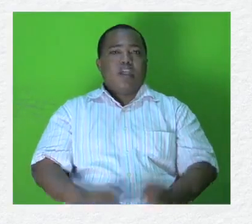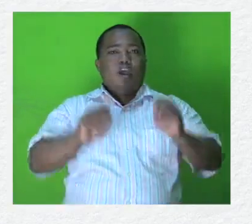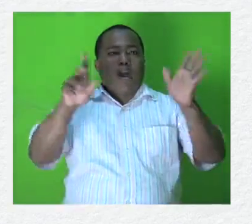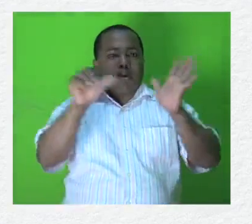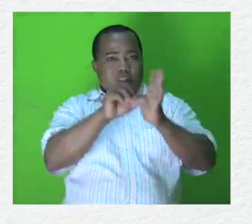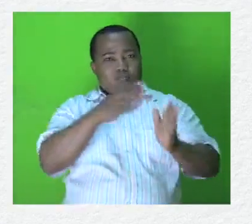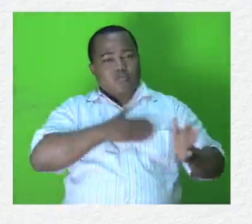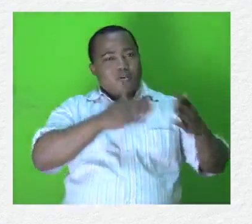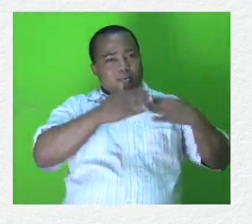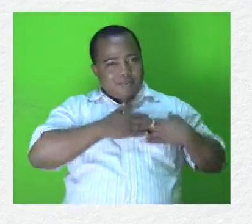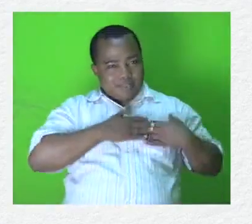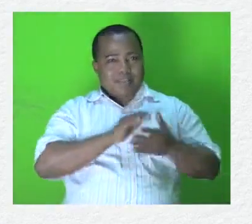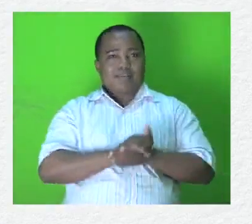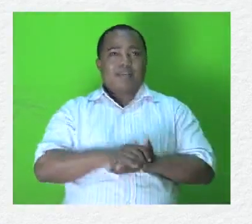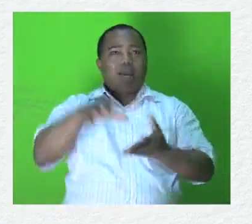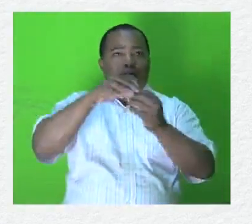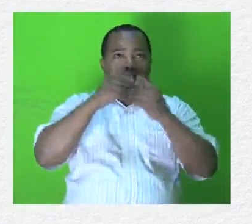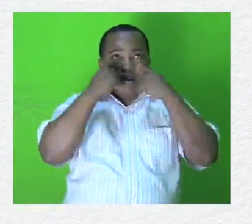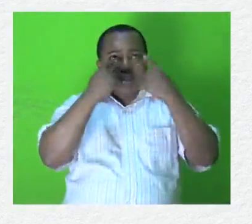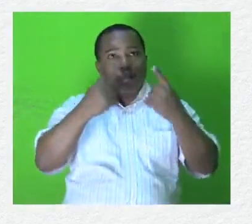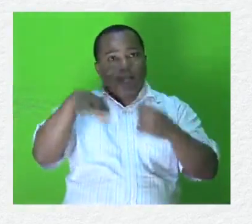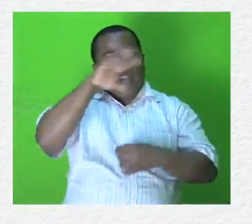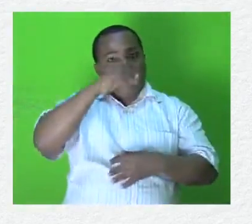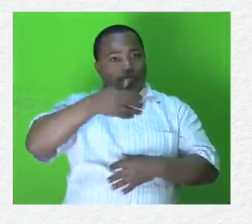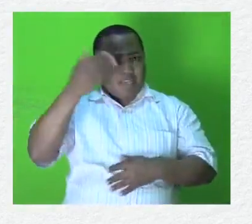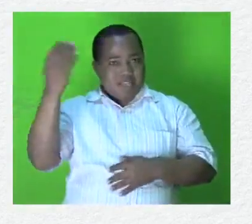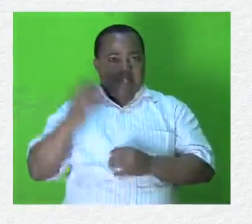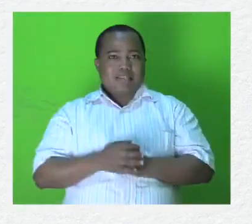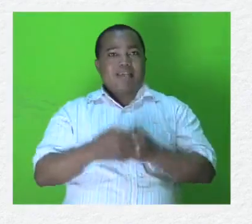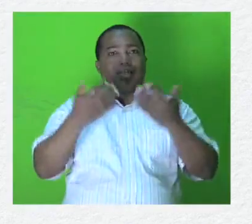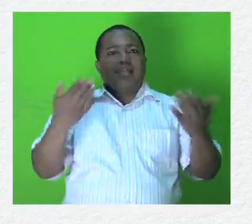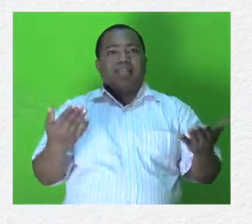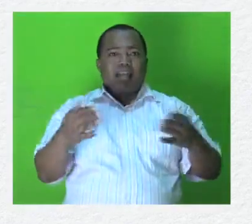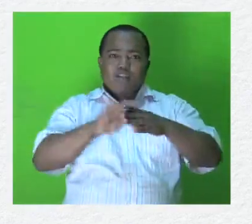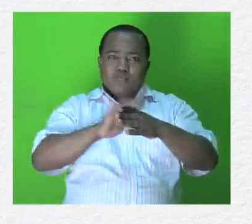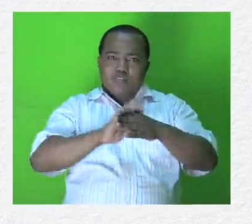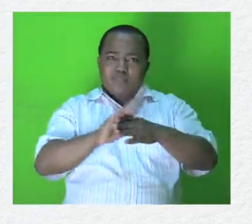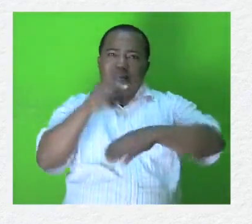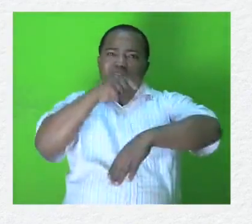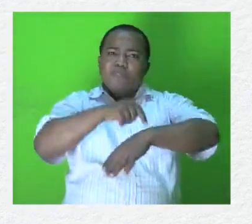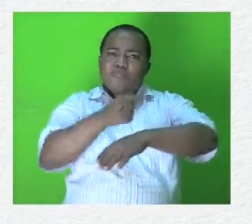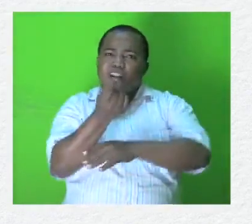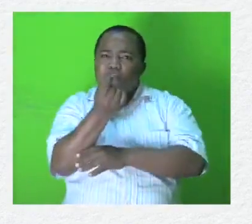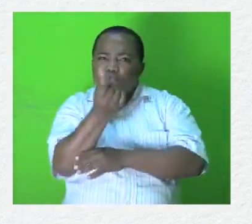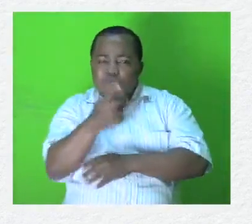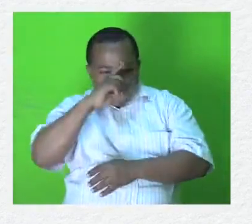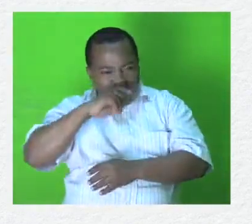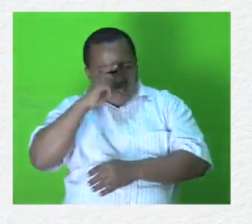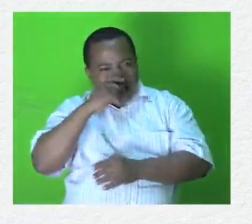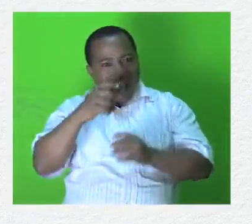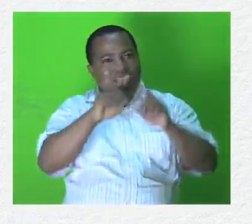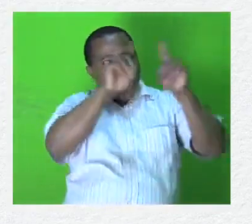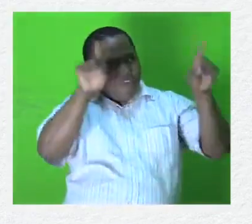My dear students and other viewers, spend a few minutes to observe the following